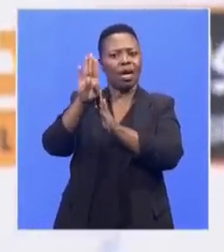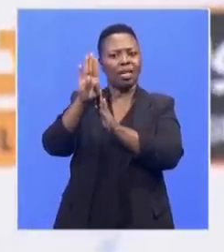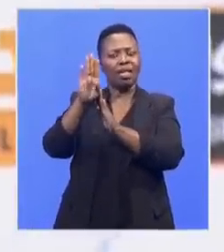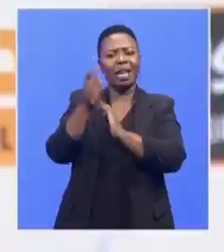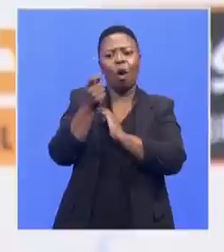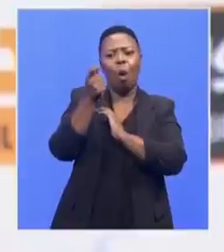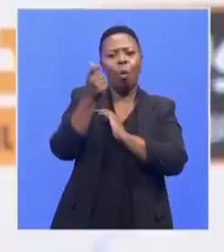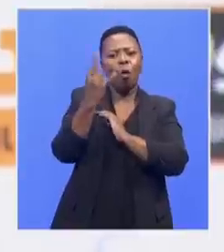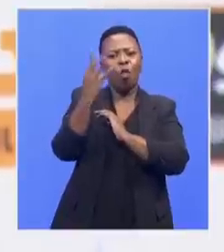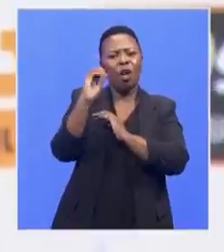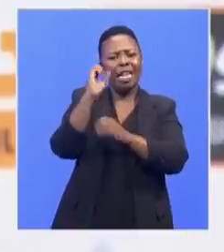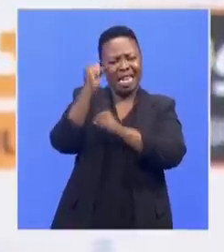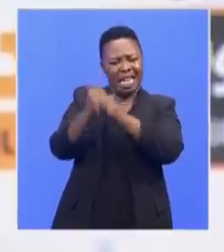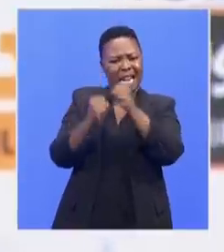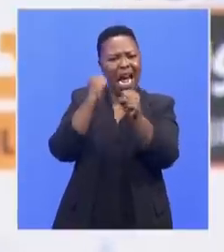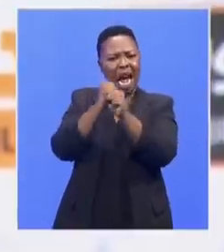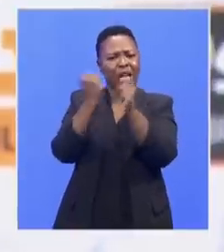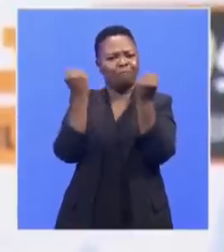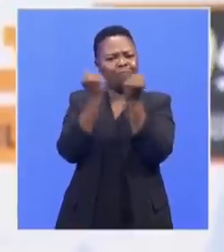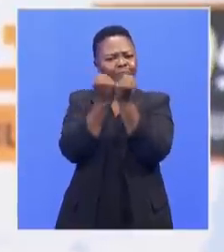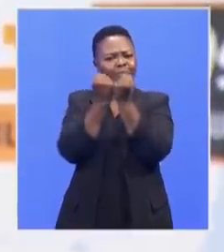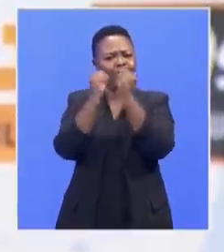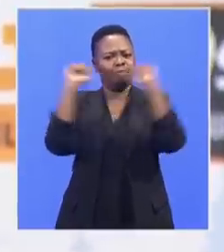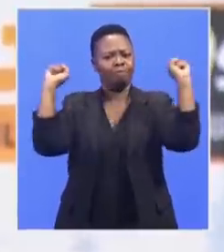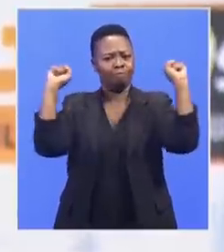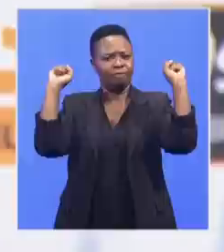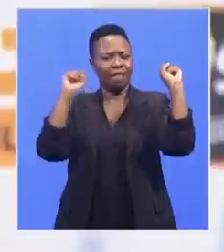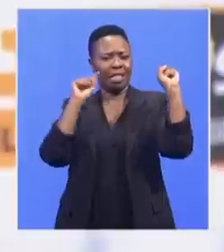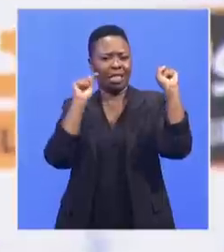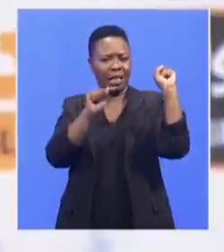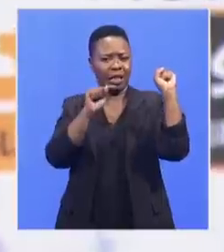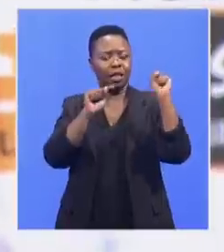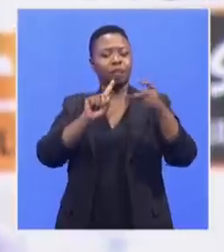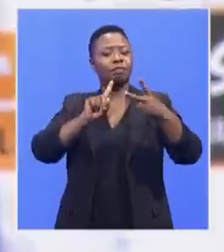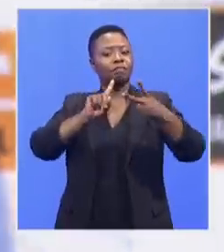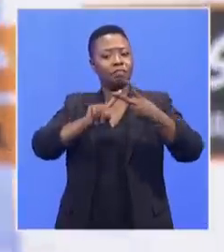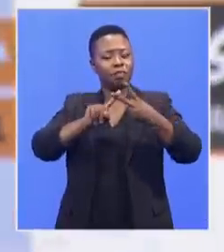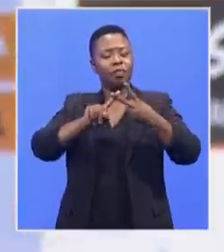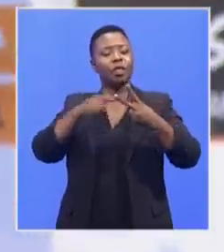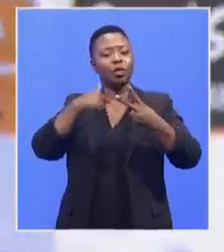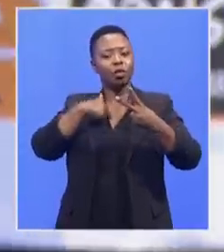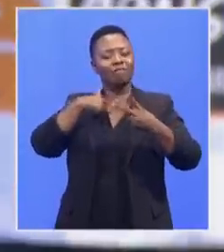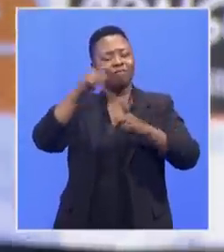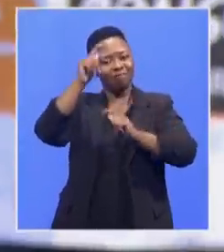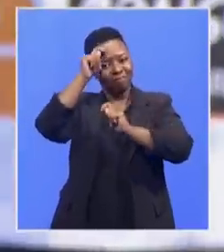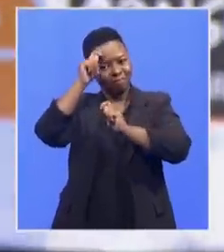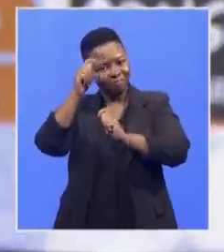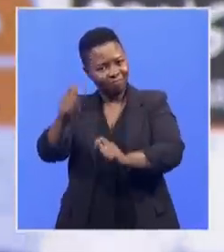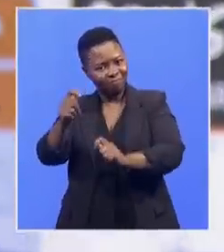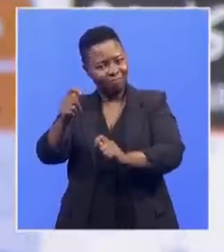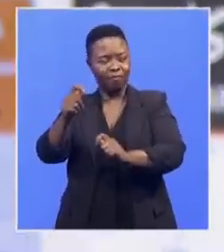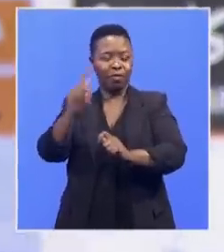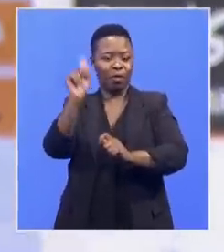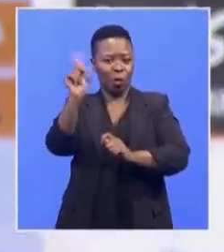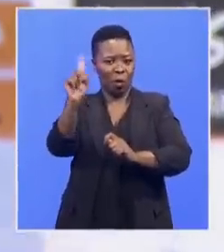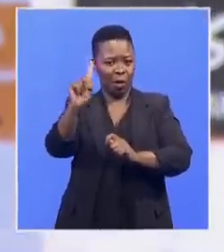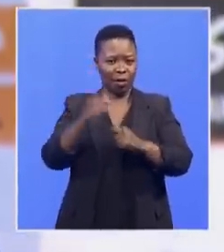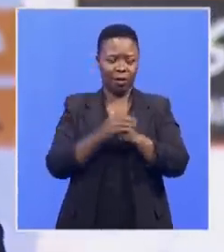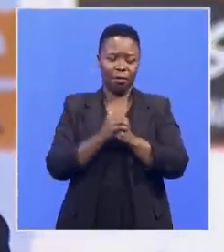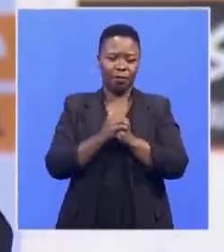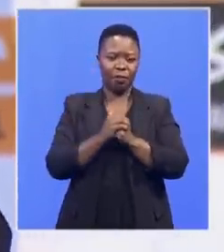of democracy, but we also acknowledge that so much of the promise